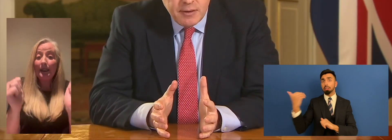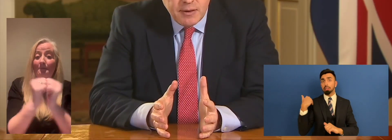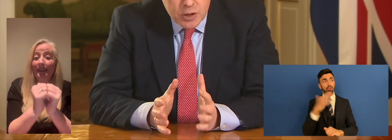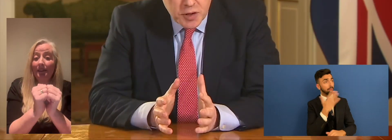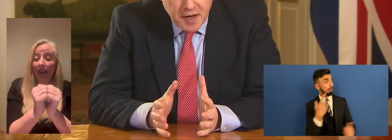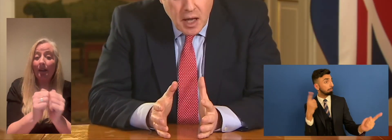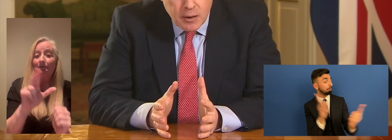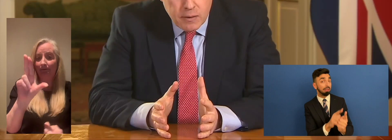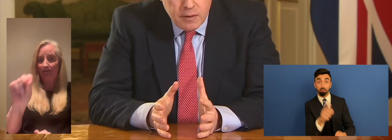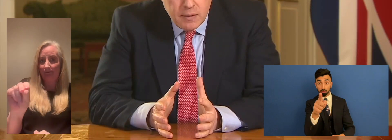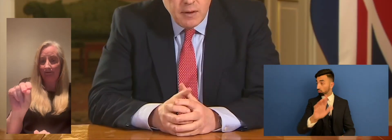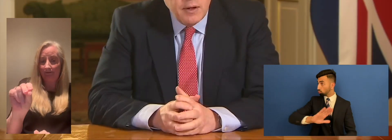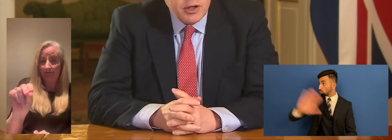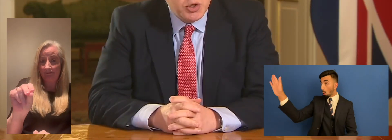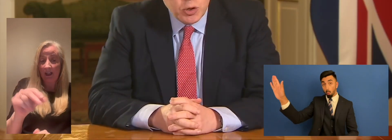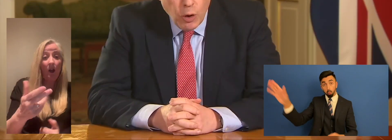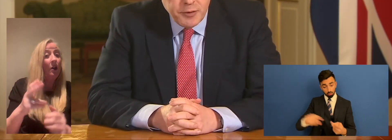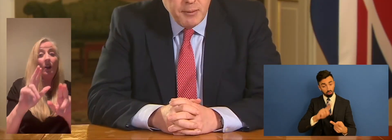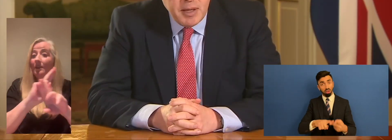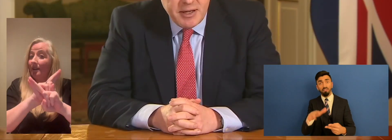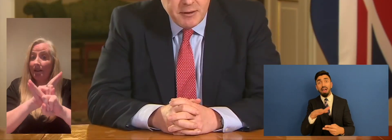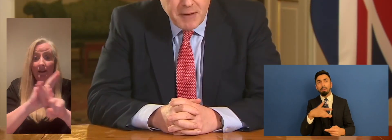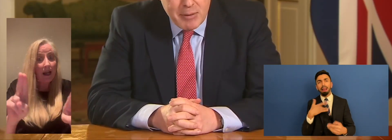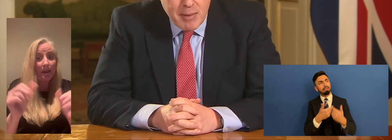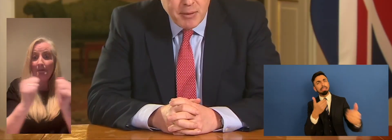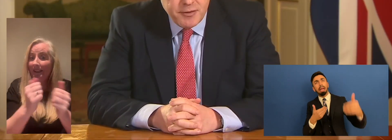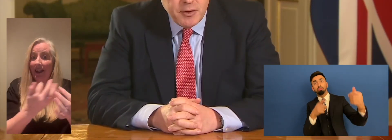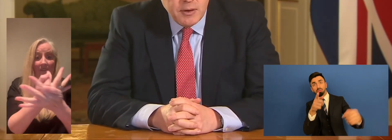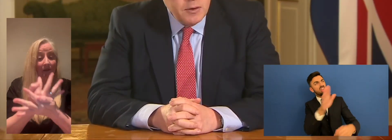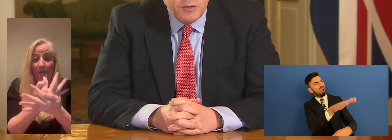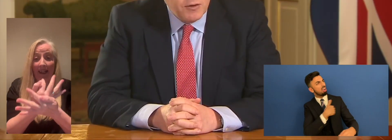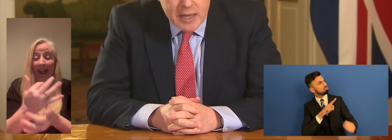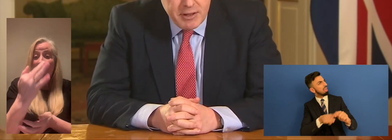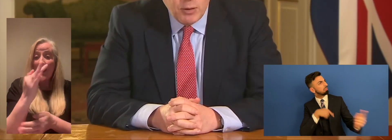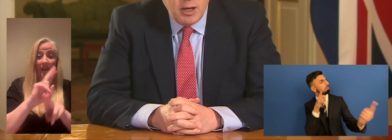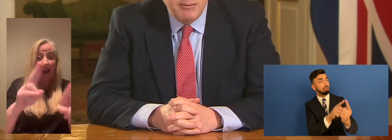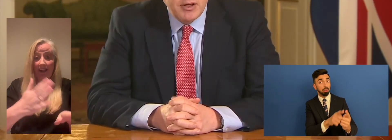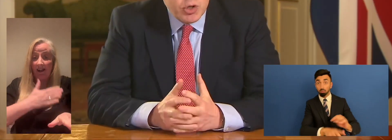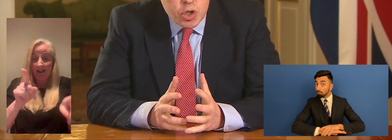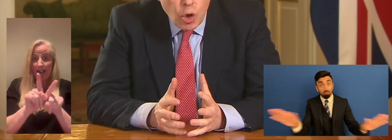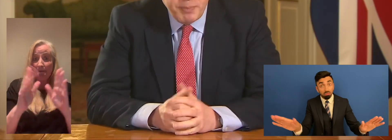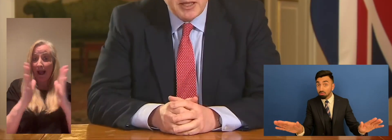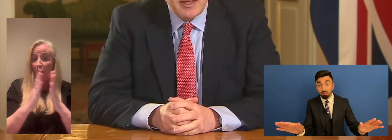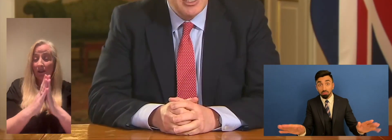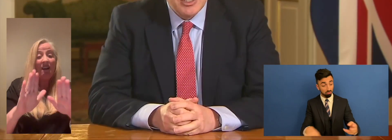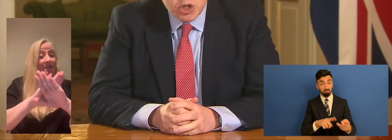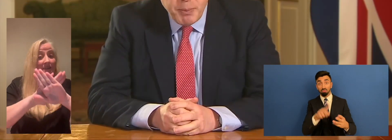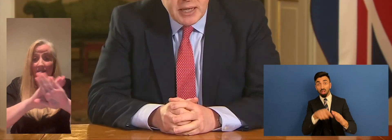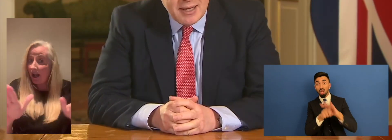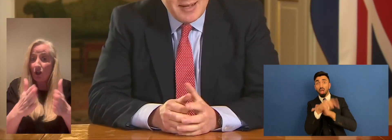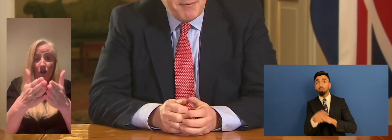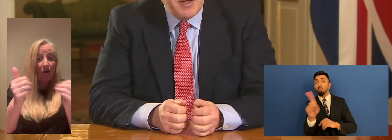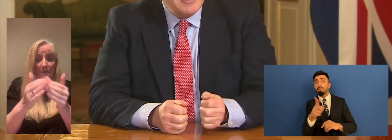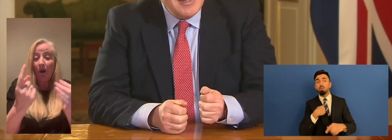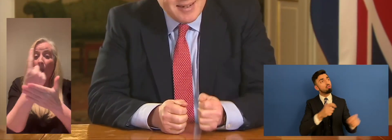meet, you should say no. You should not be meeting family members who do not live in your home. You should not be going